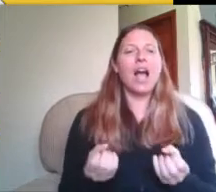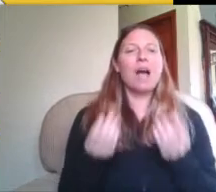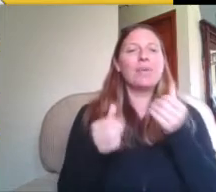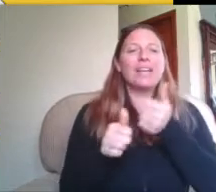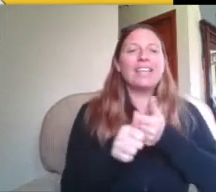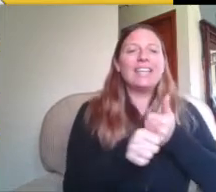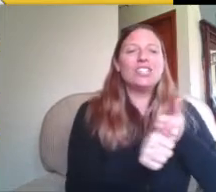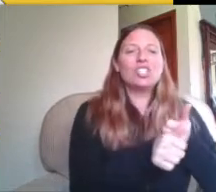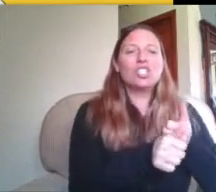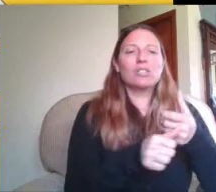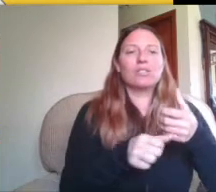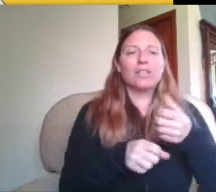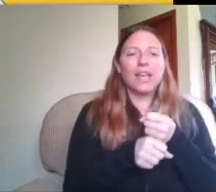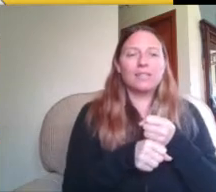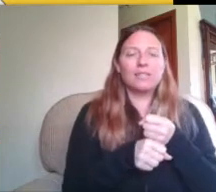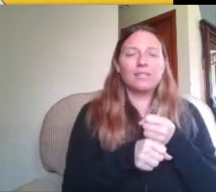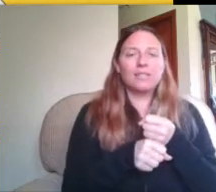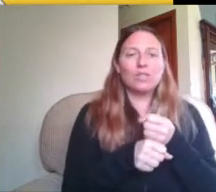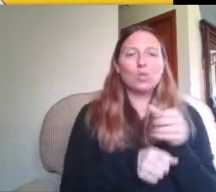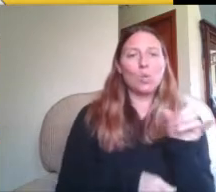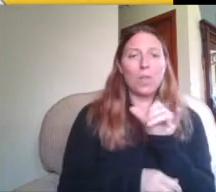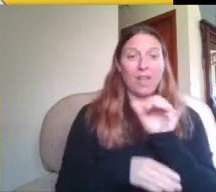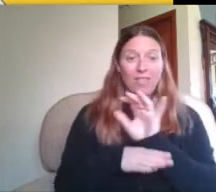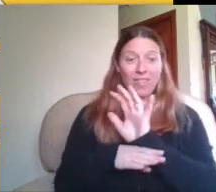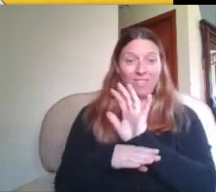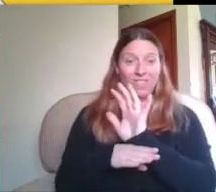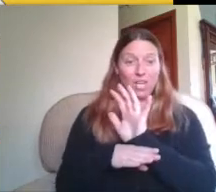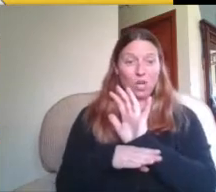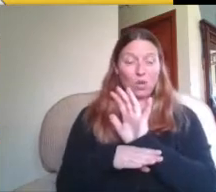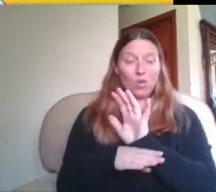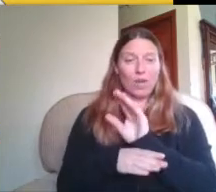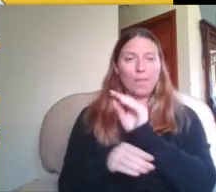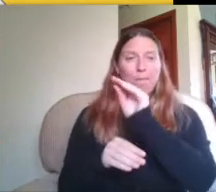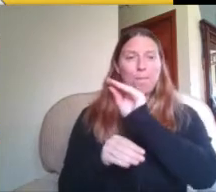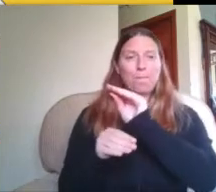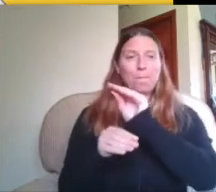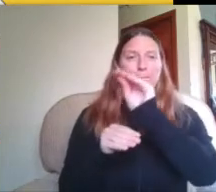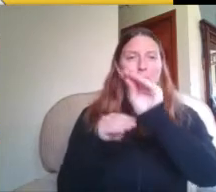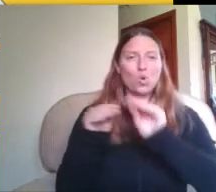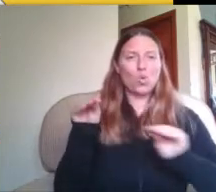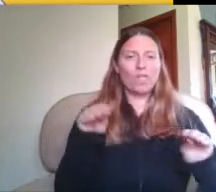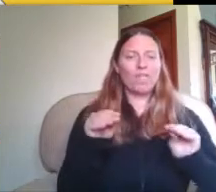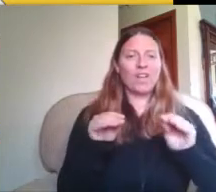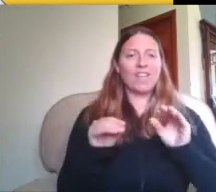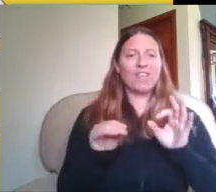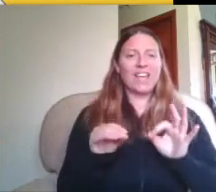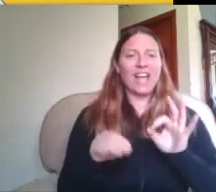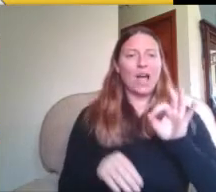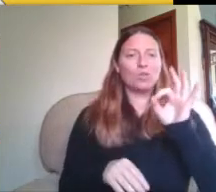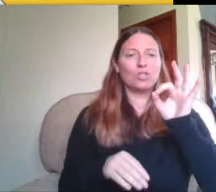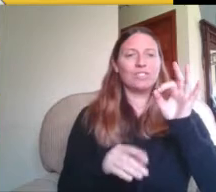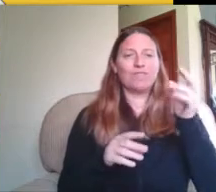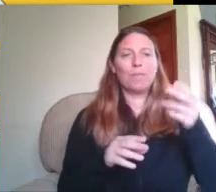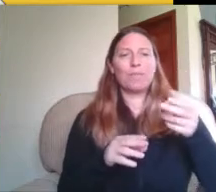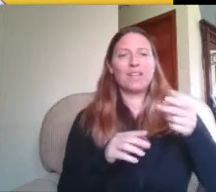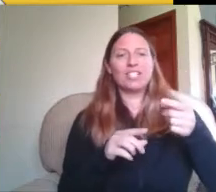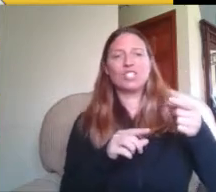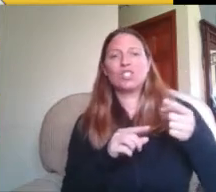get? So like the video, you need to move the counters from the tallest